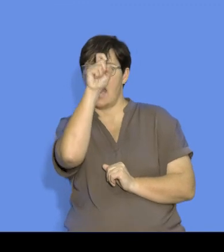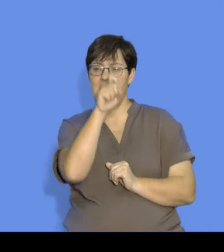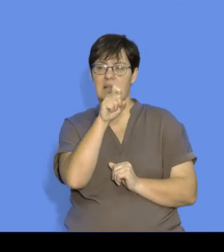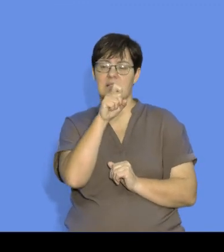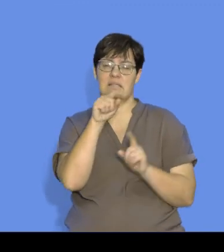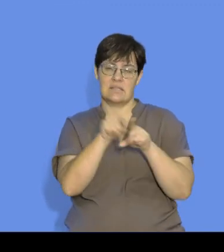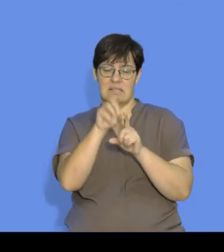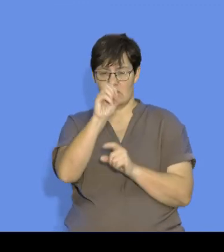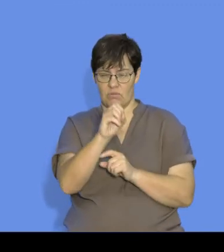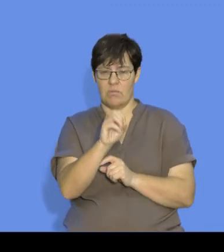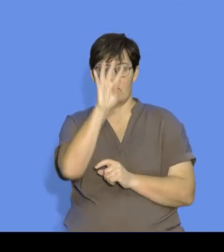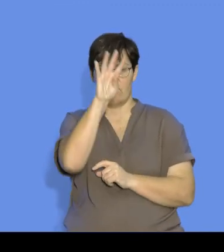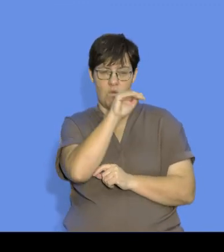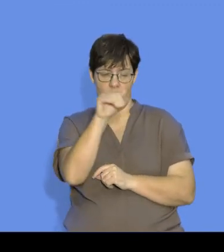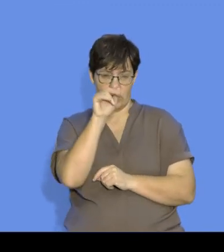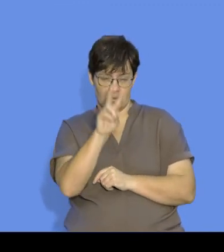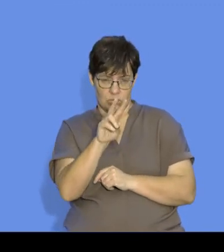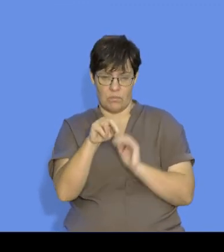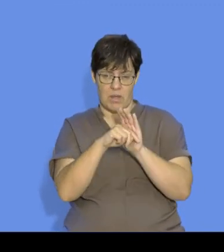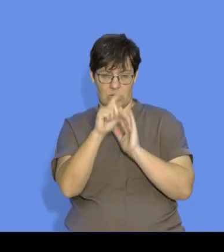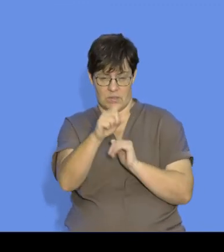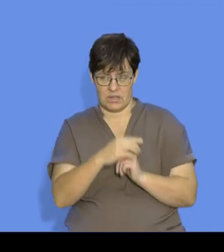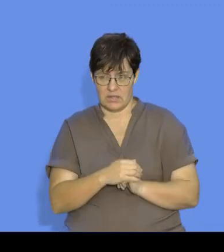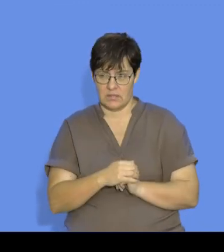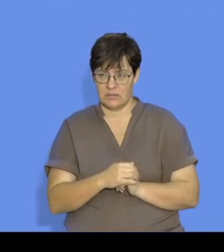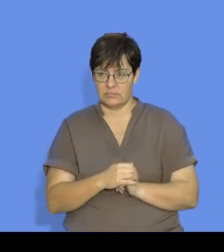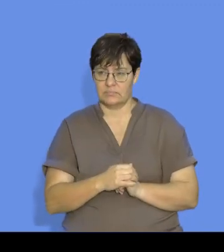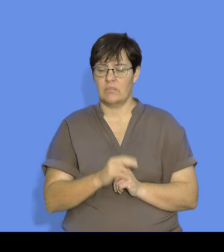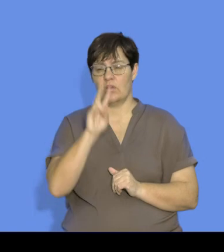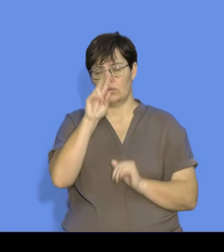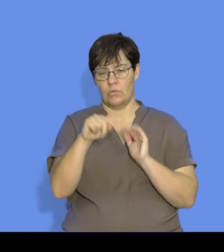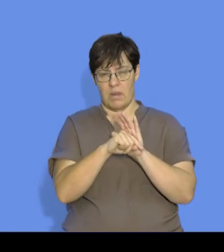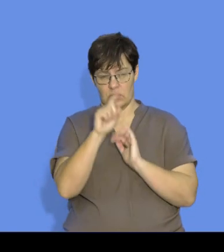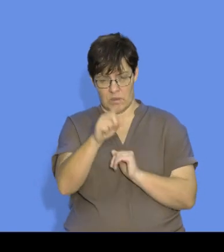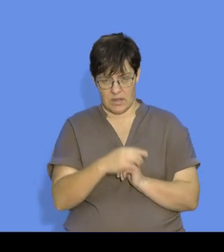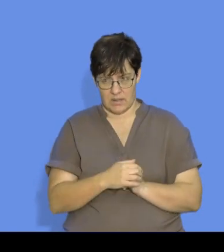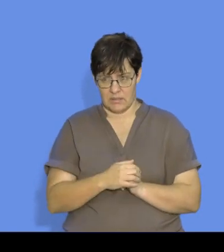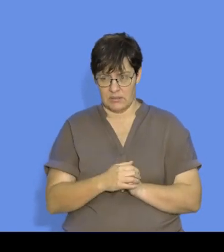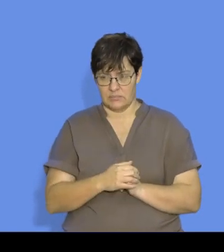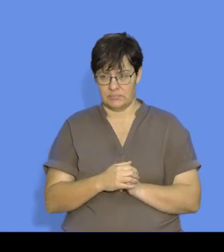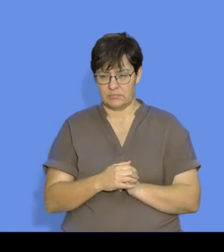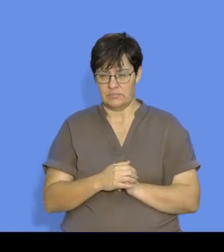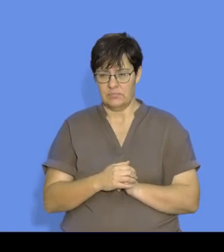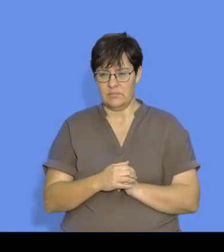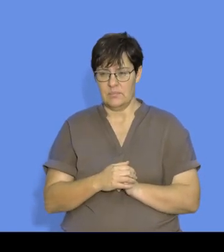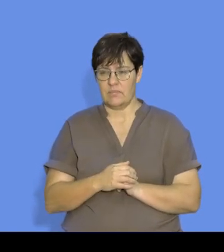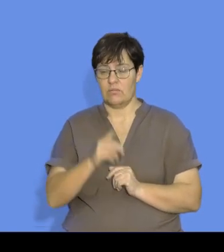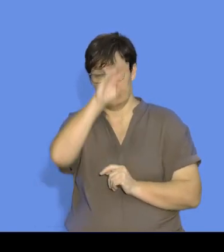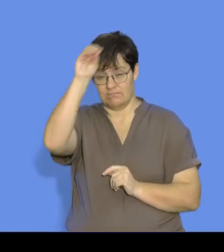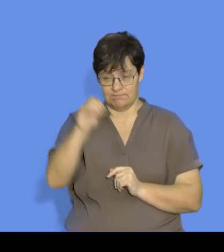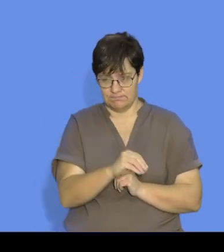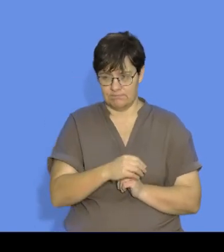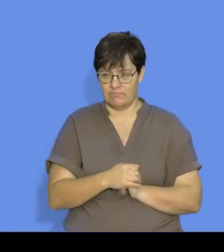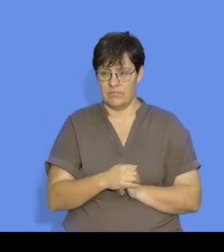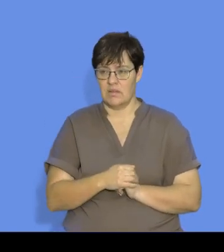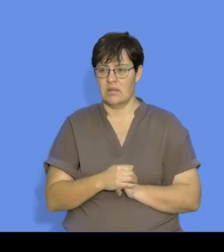means x will be 0, so it will be 4 over 2 minus 1, which is 2 minus 1. So it will be